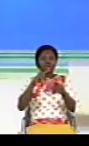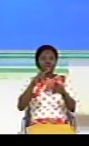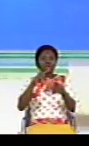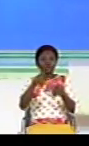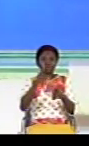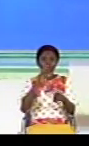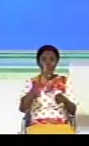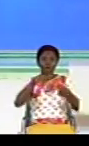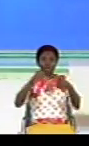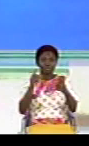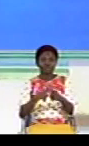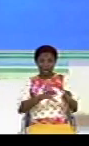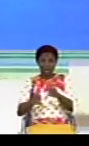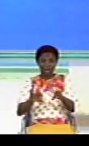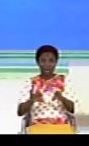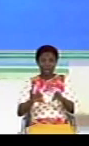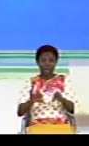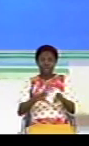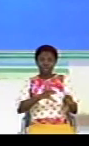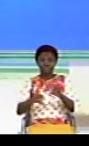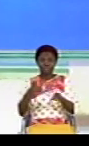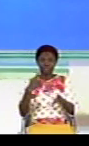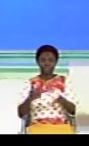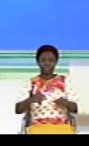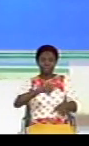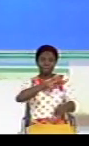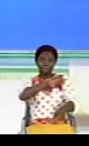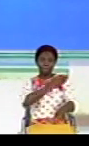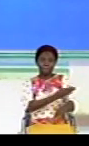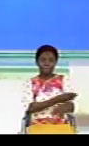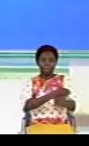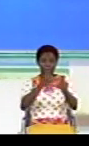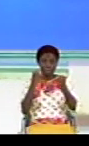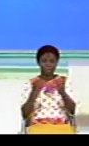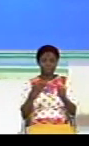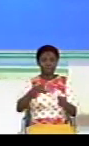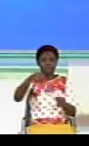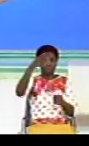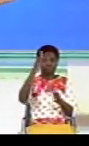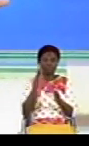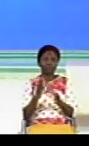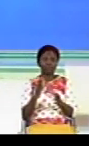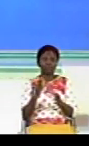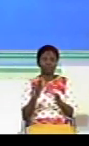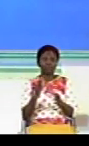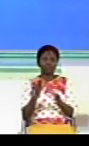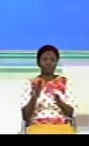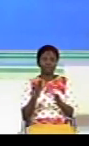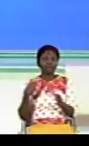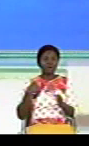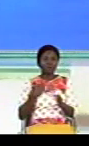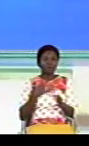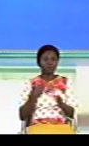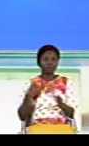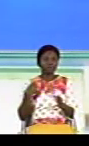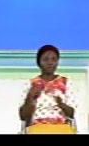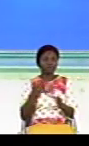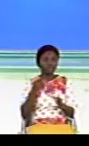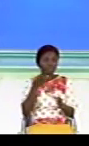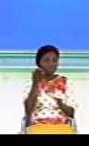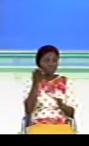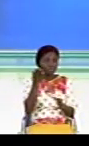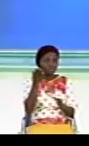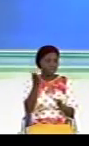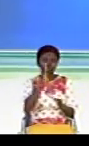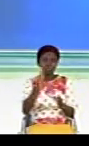God. We're going to activate the mighty hand of God. There's going to be repentance all across